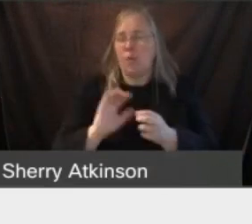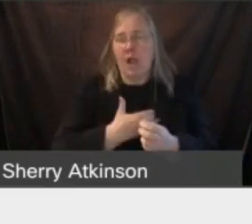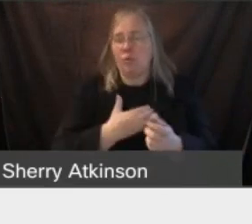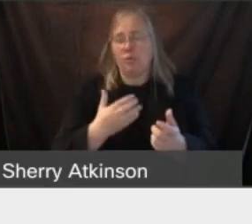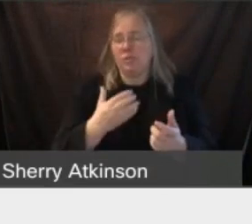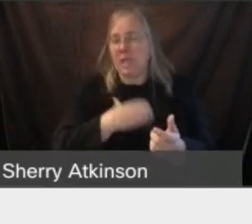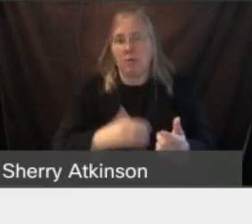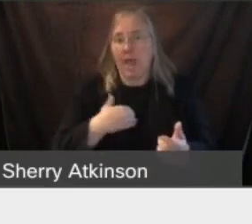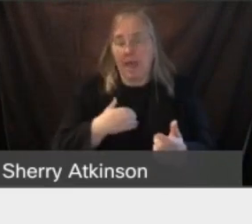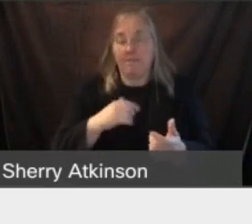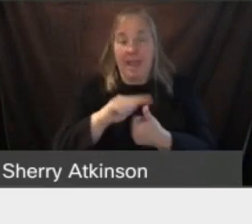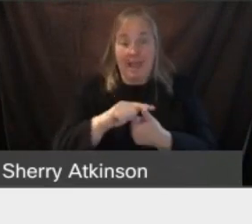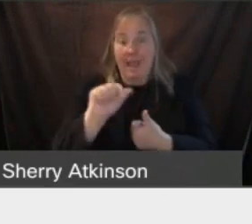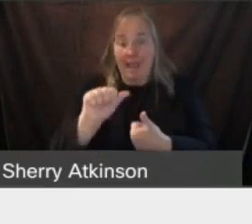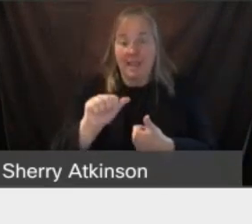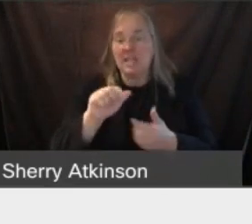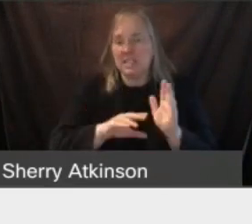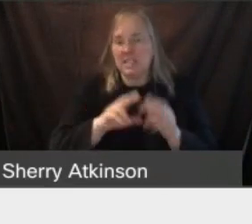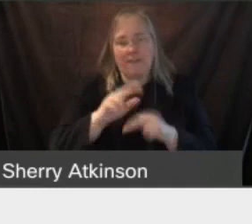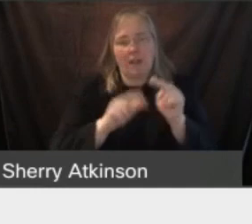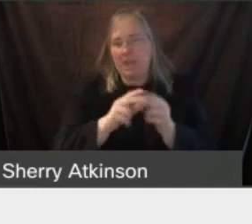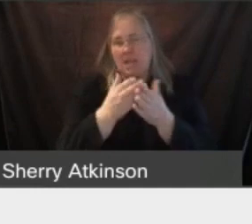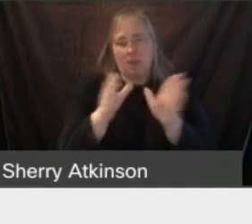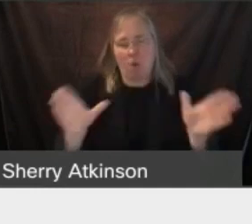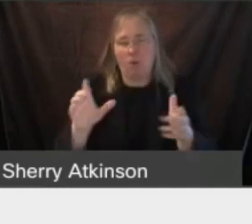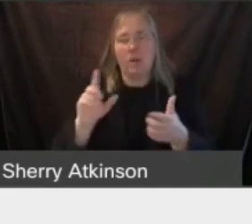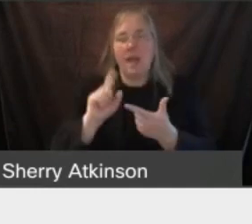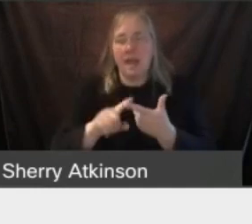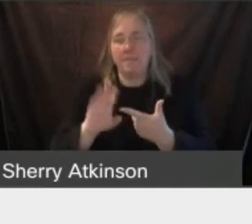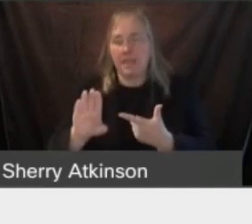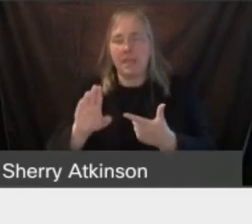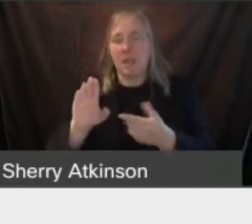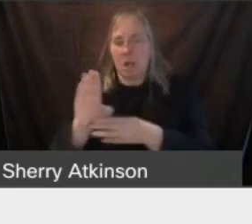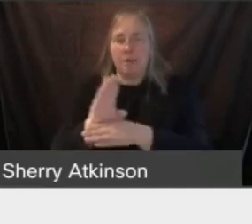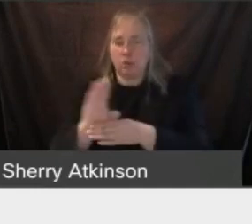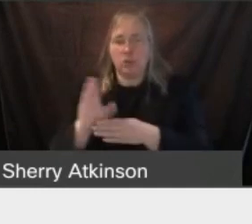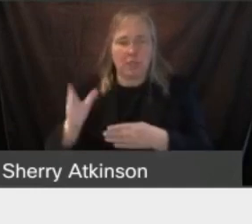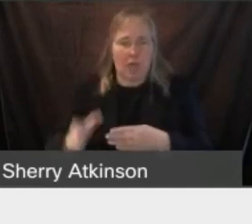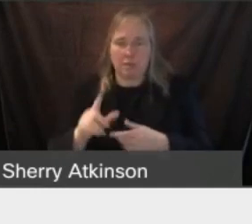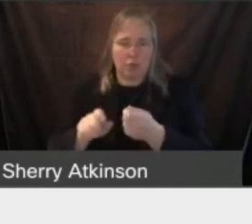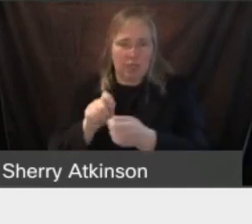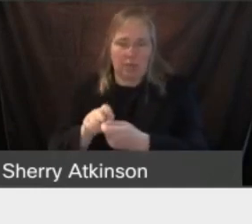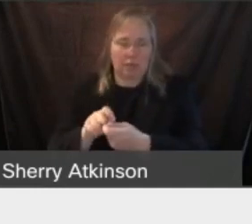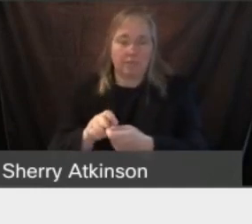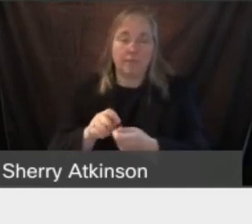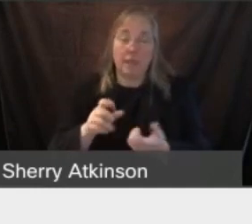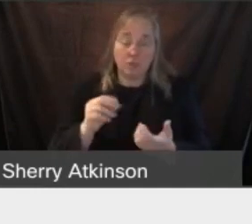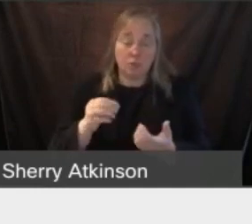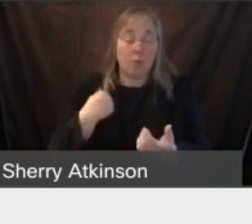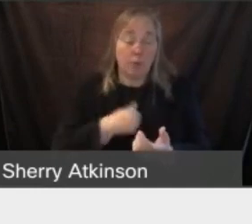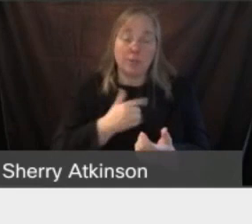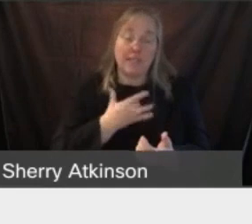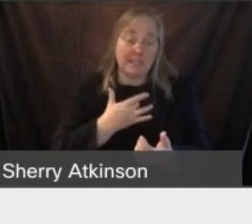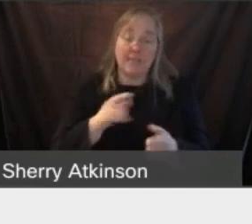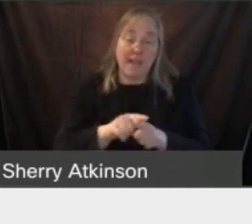then B, just on the commercial side in particular. And obviously, I think we're sensitive as a chamber in particular